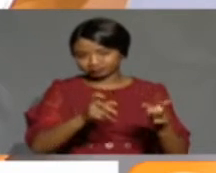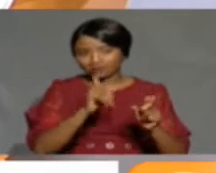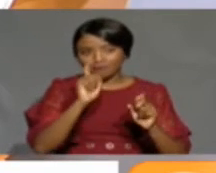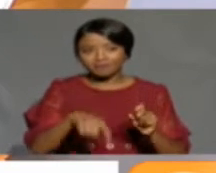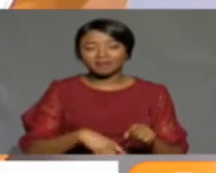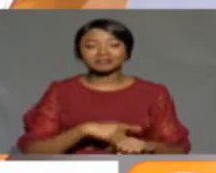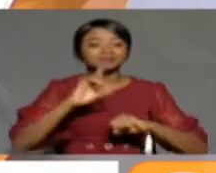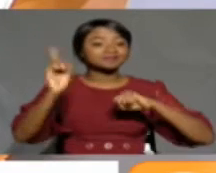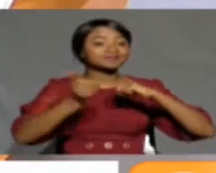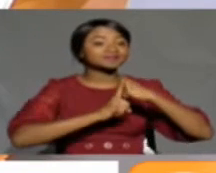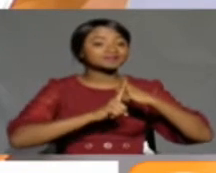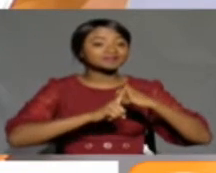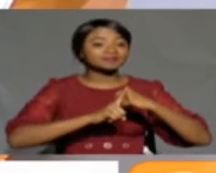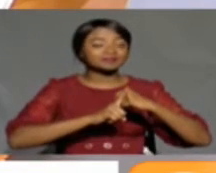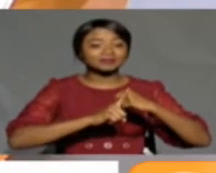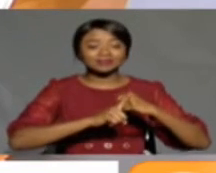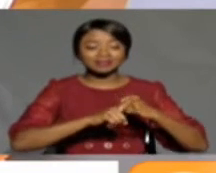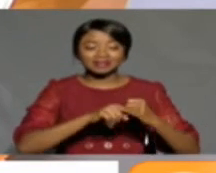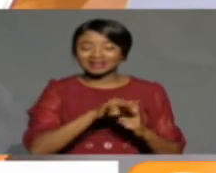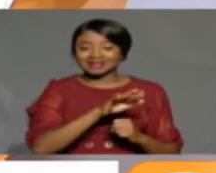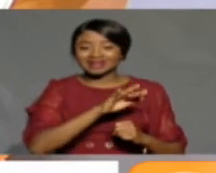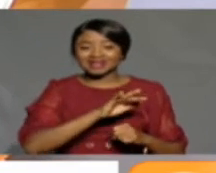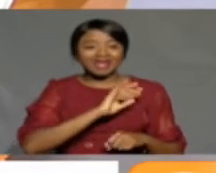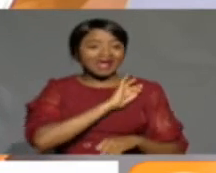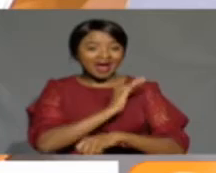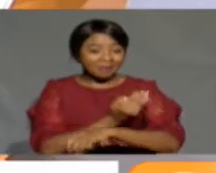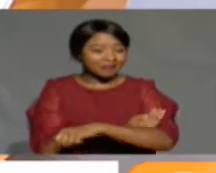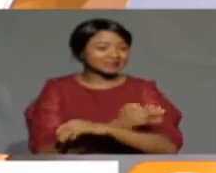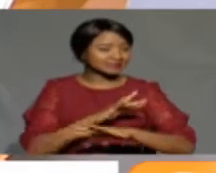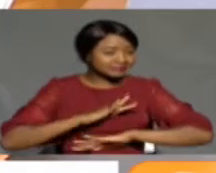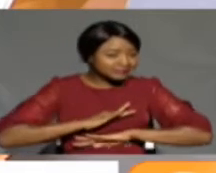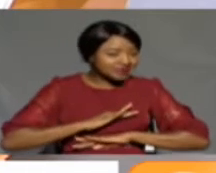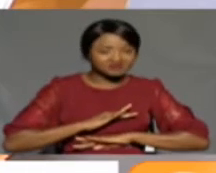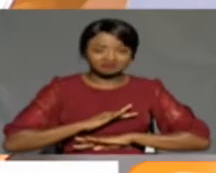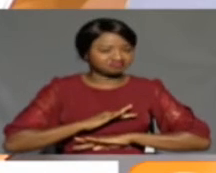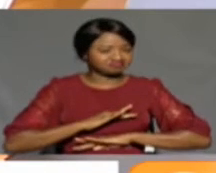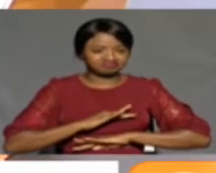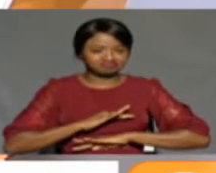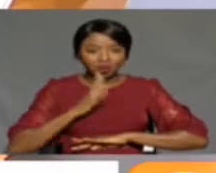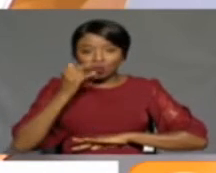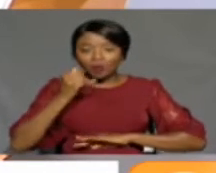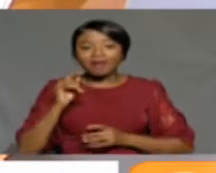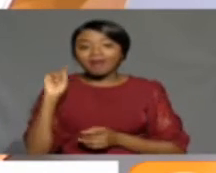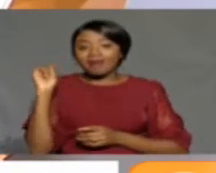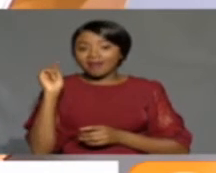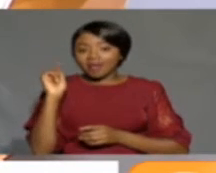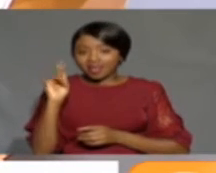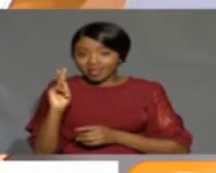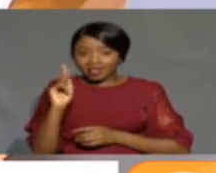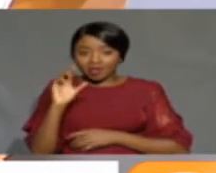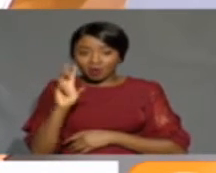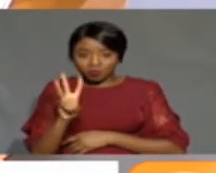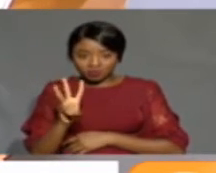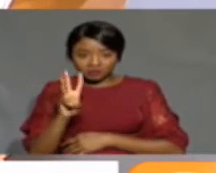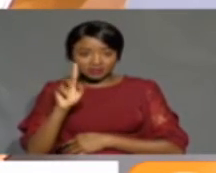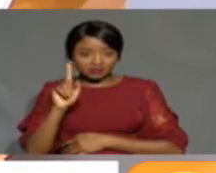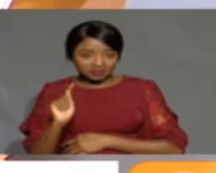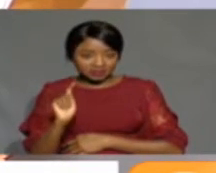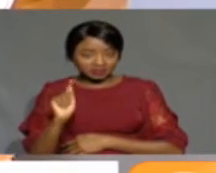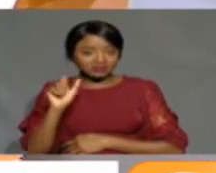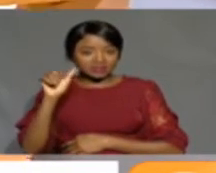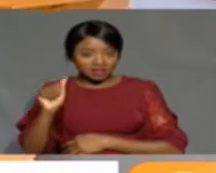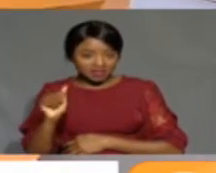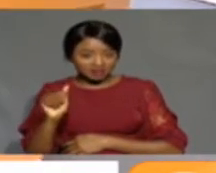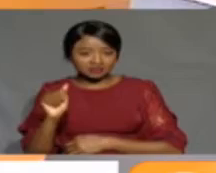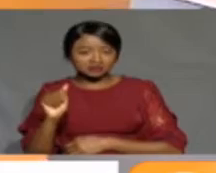is the inadequate capacity that is available and funding, because Kenya Water Towers Agency, with the Joint